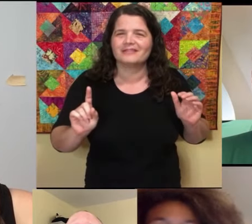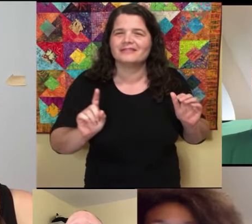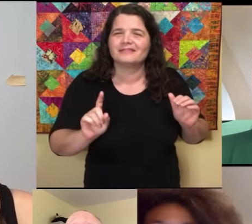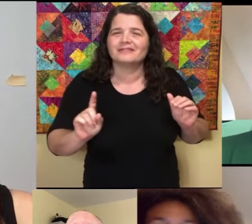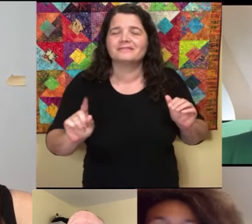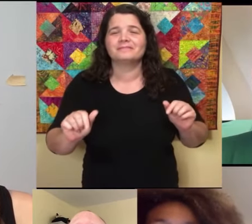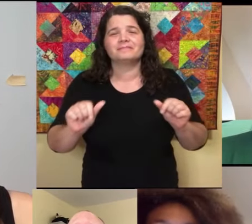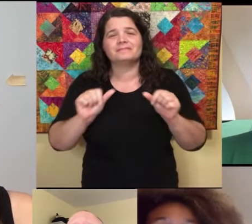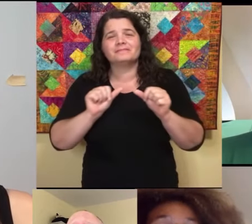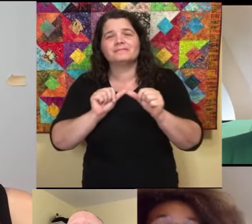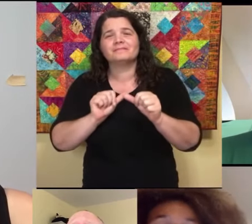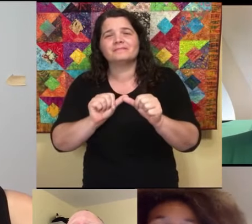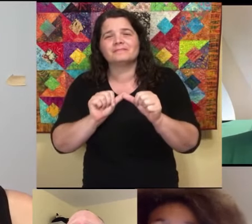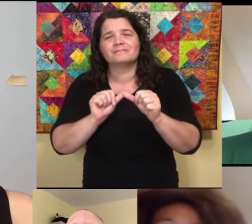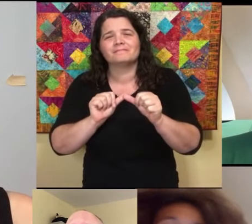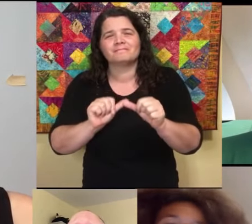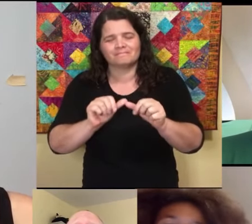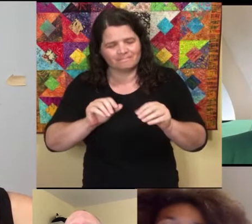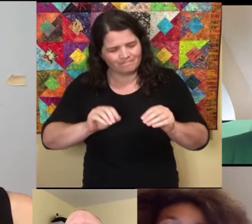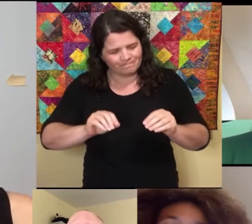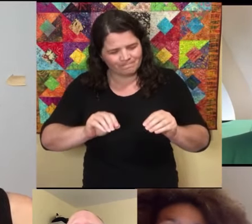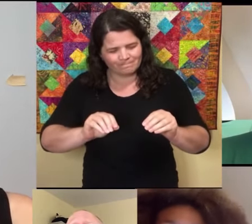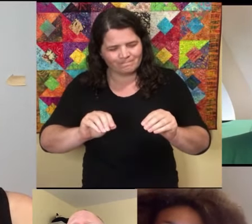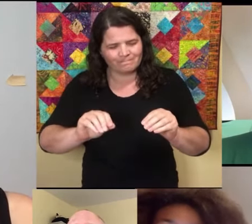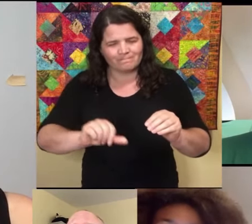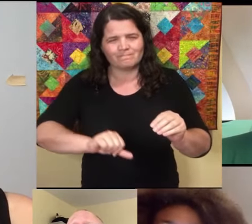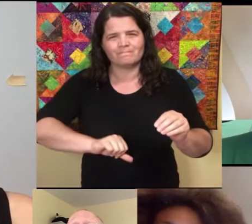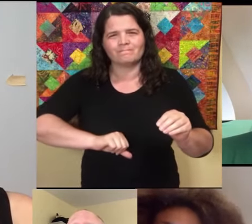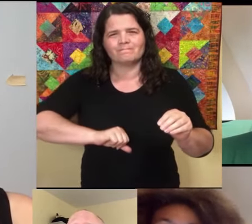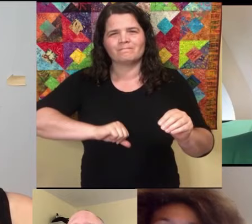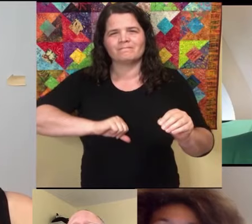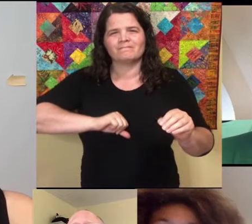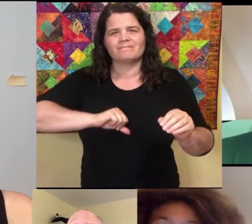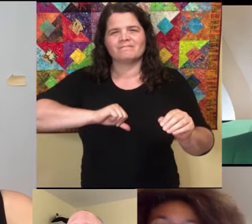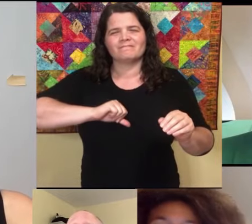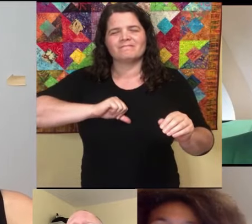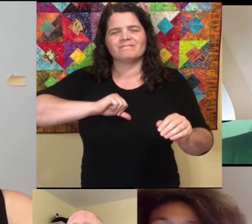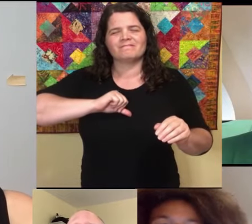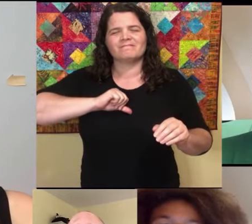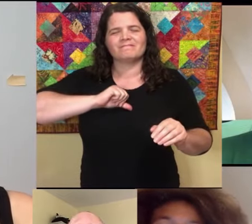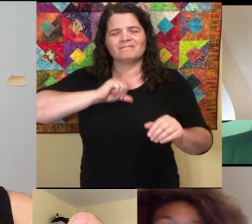back. When you keep on moving proudly.